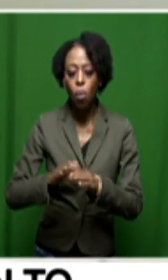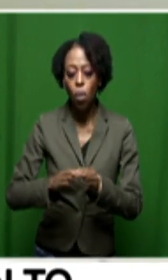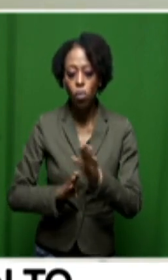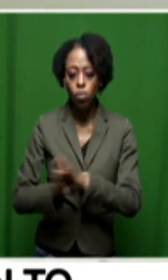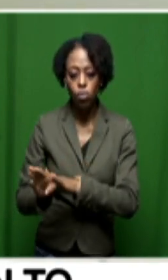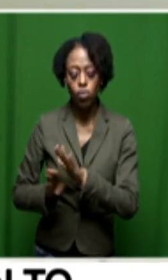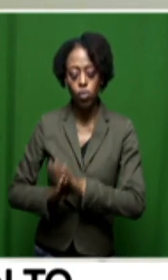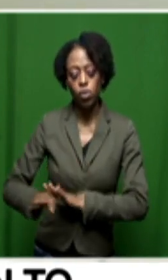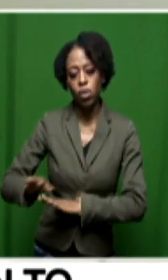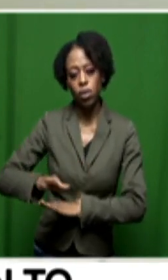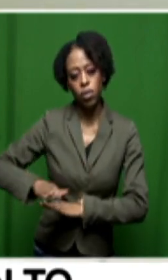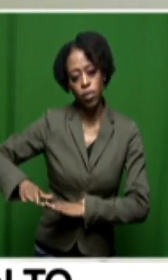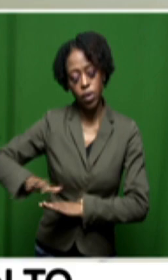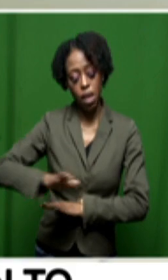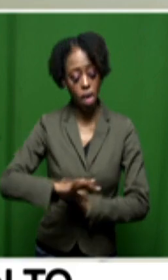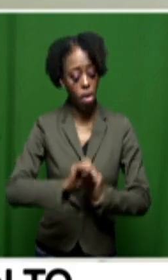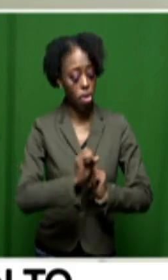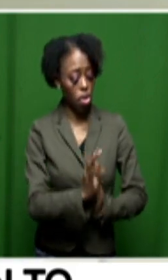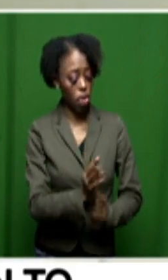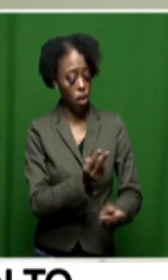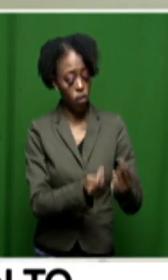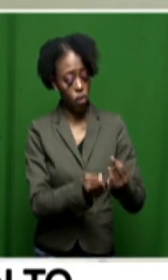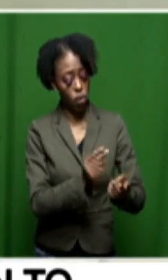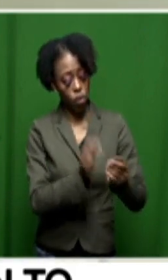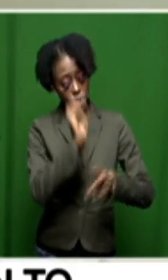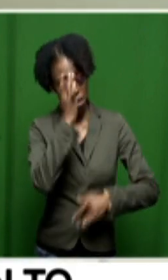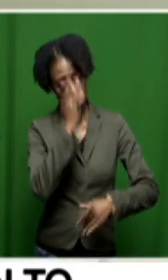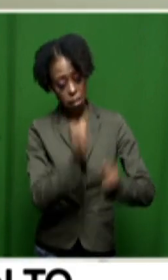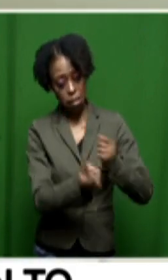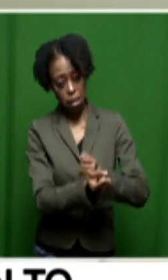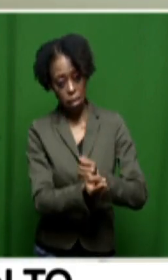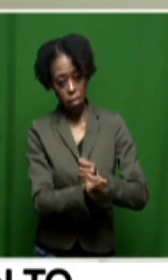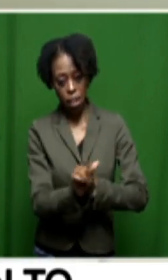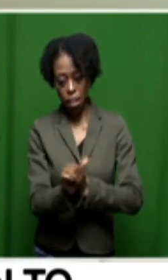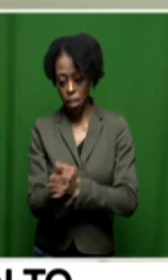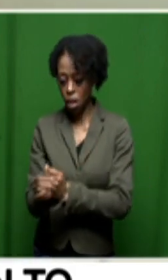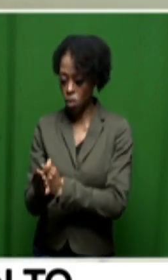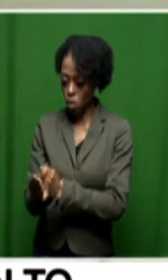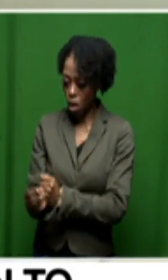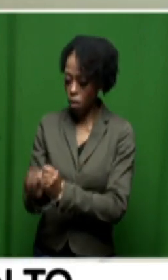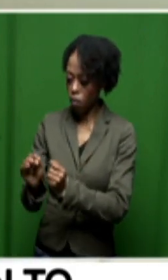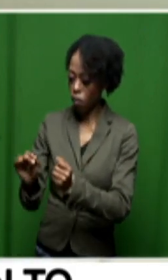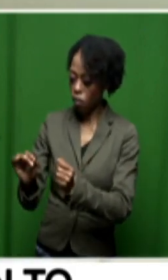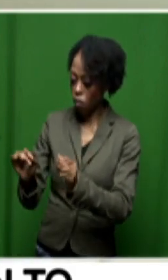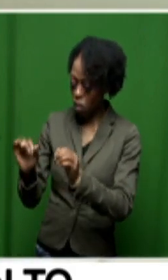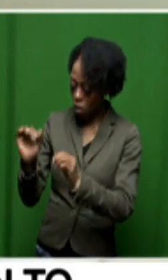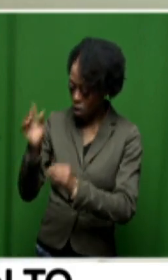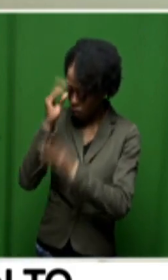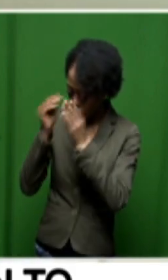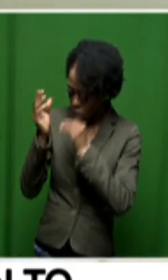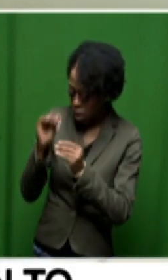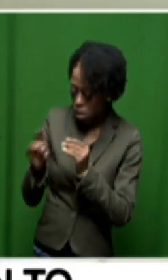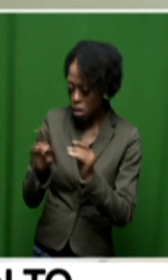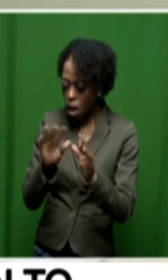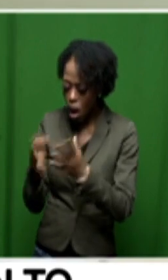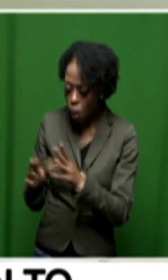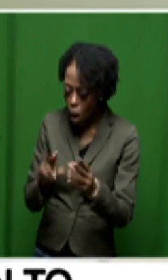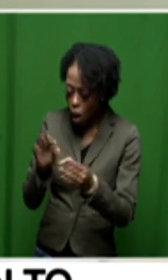field. If there's a new illness that comes out and you've got this capacity and knowledge of